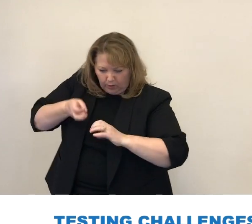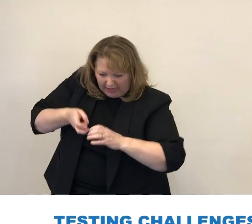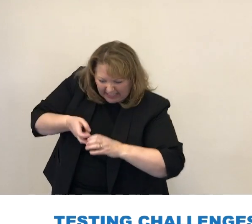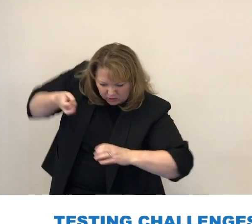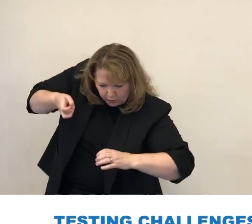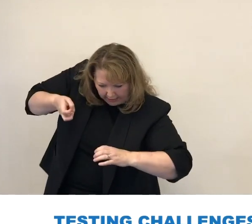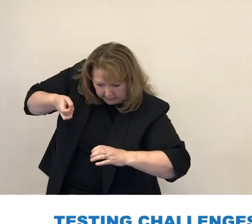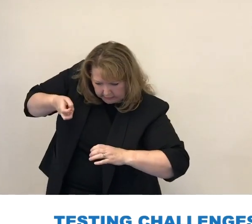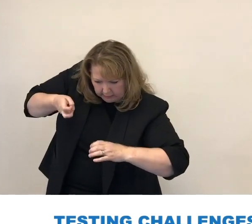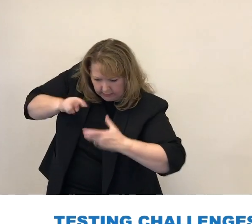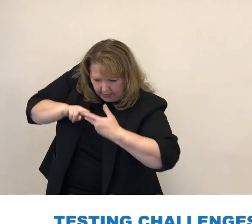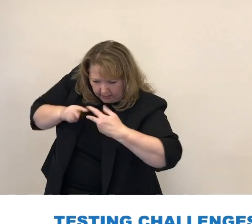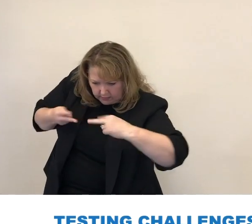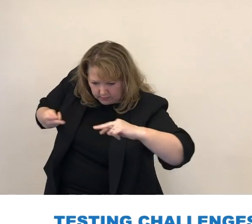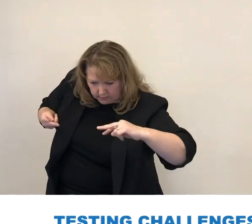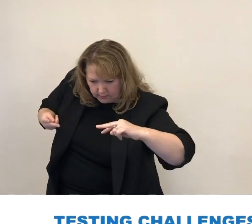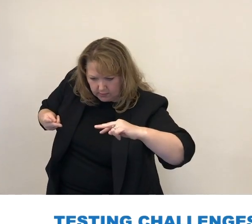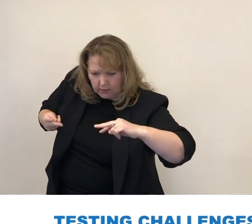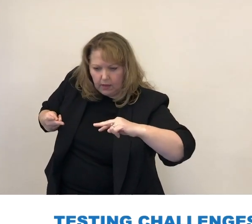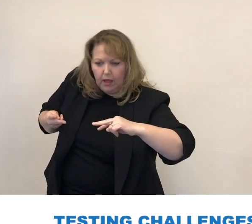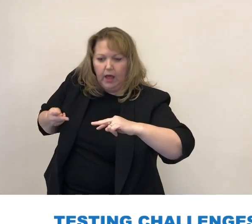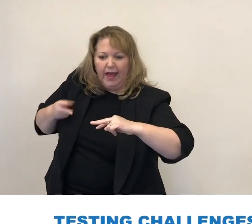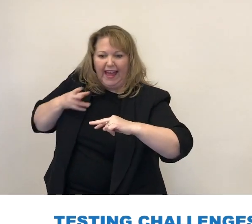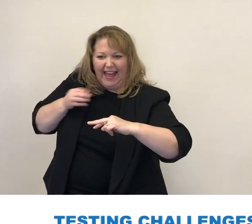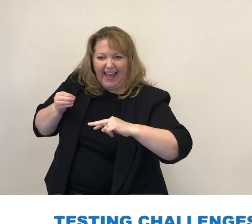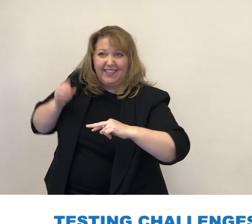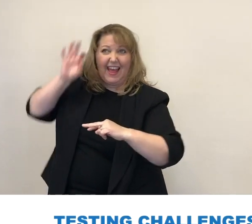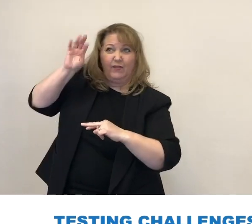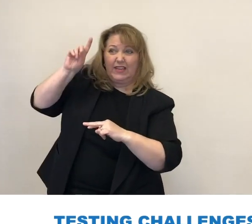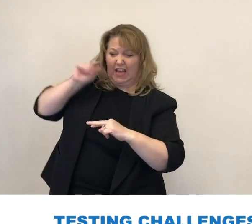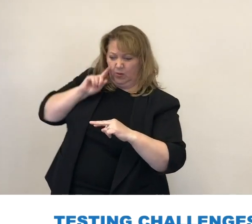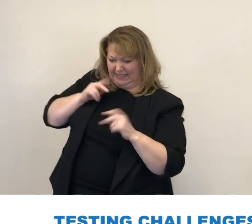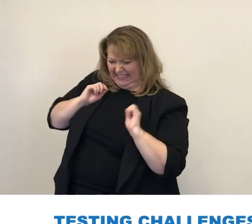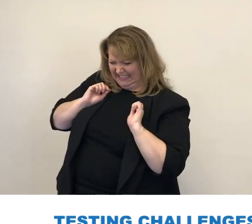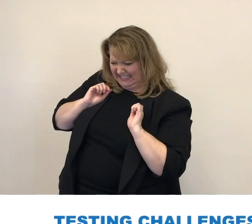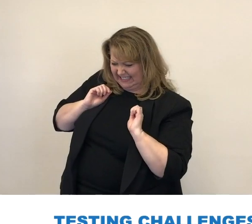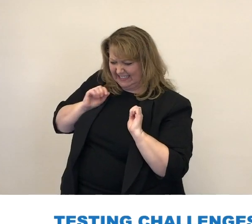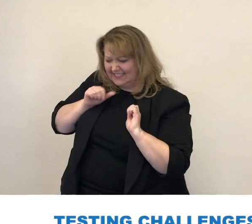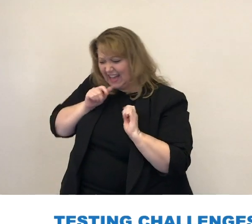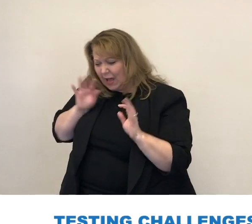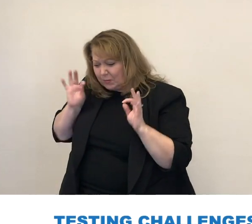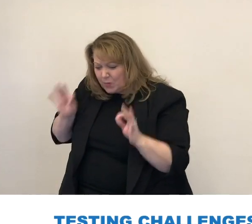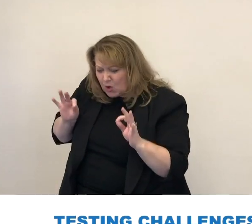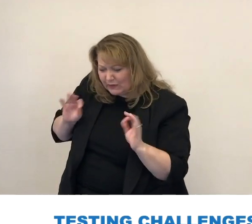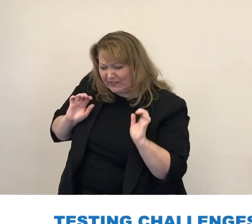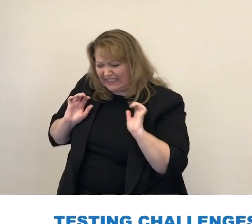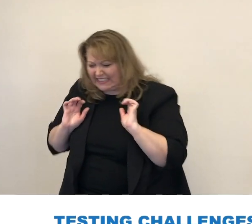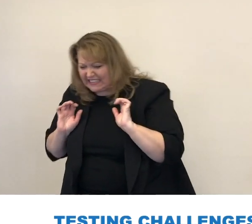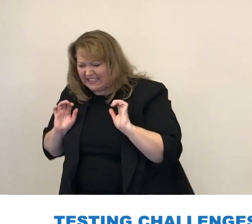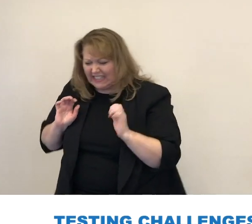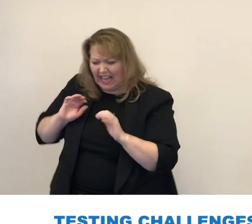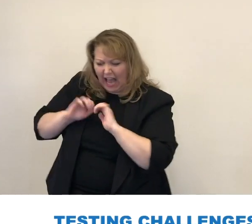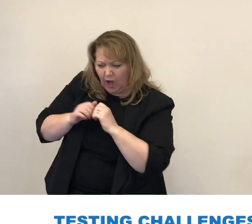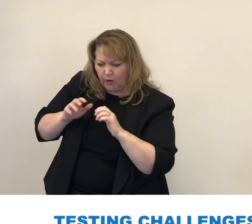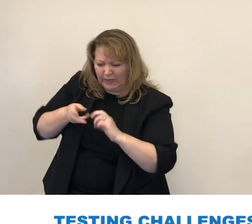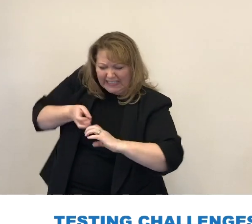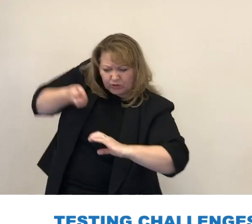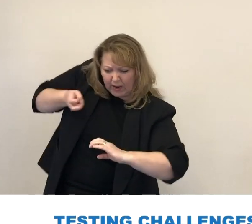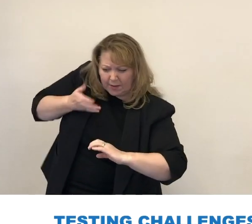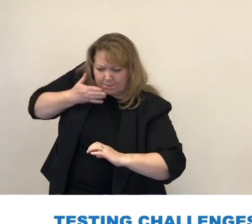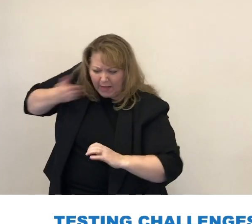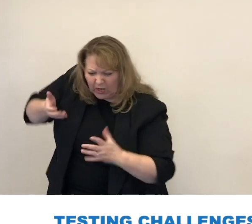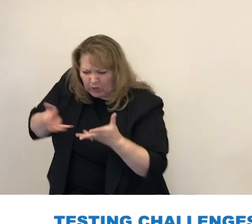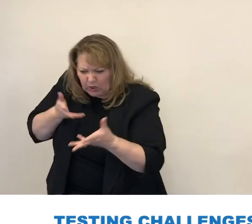extraction. The FDA was doing its best. It was trying to make sure that quality components were being released so that we were running quality